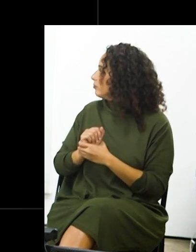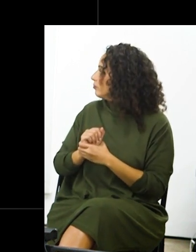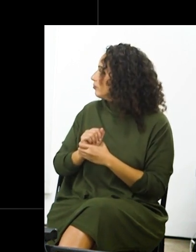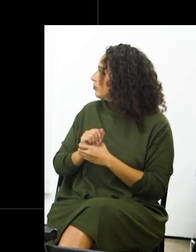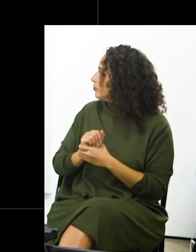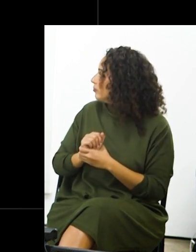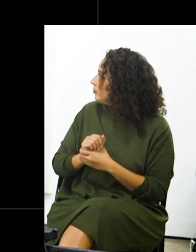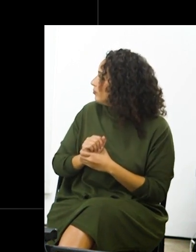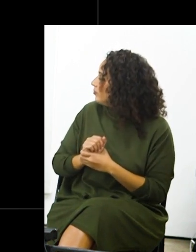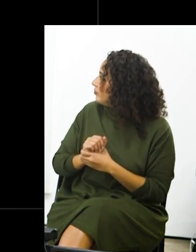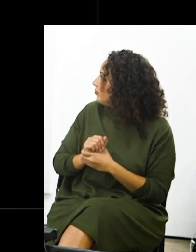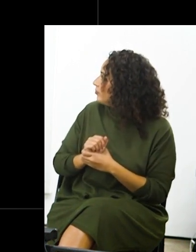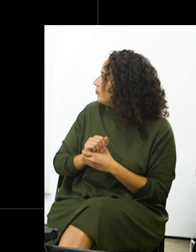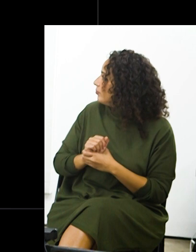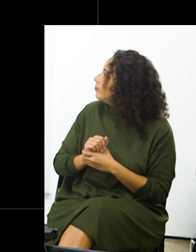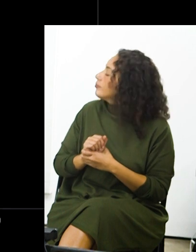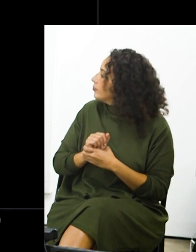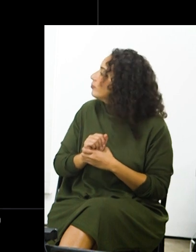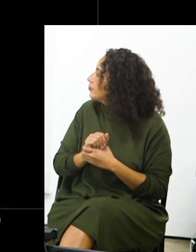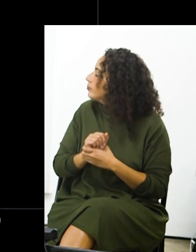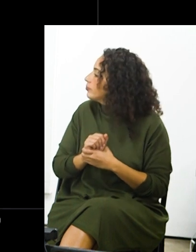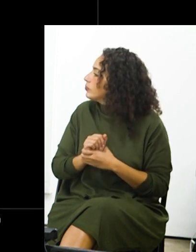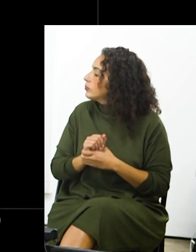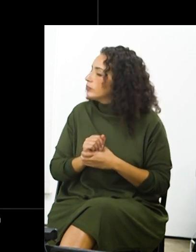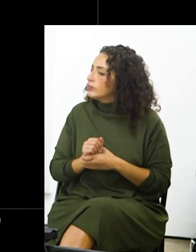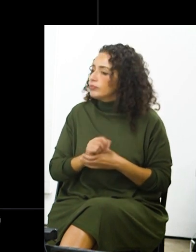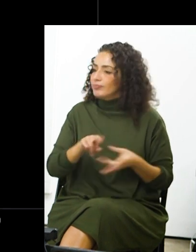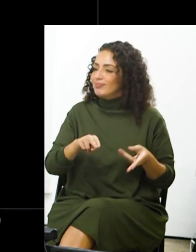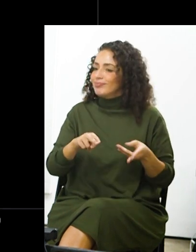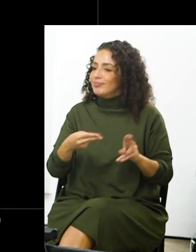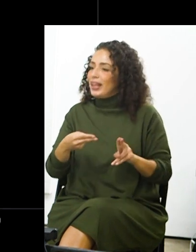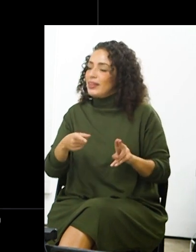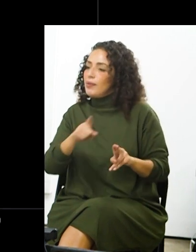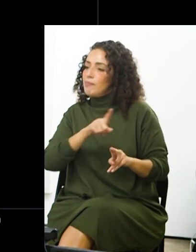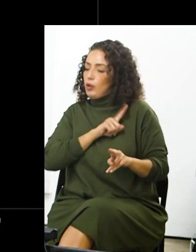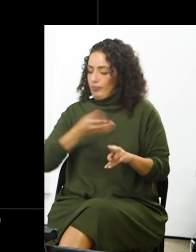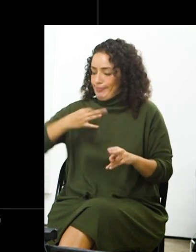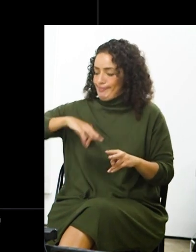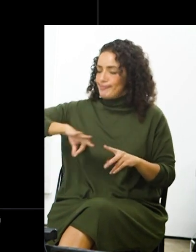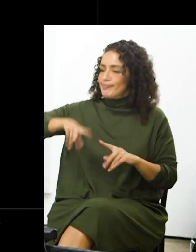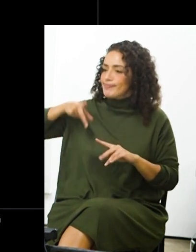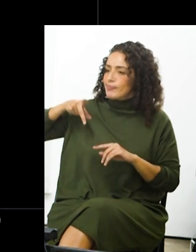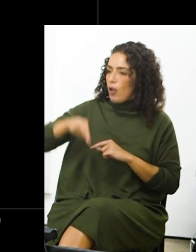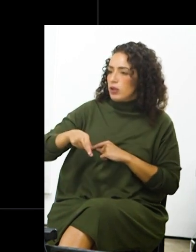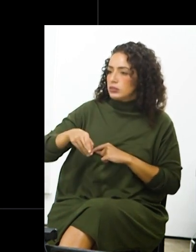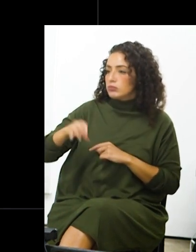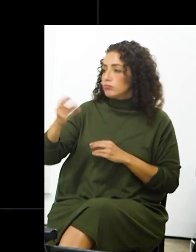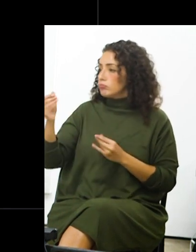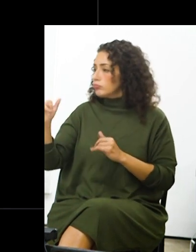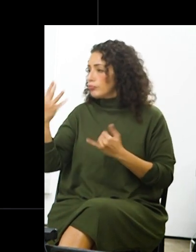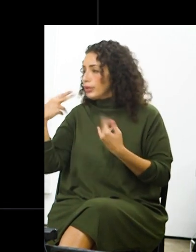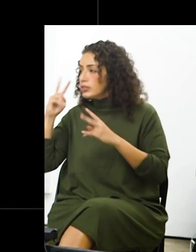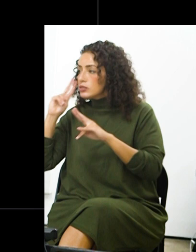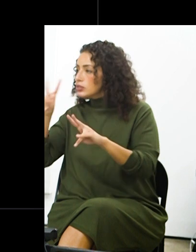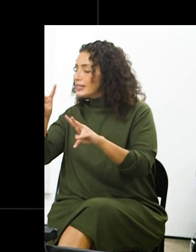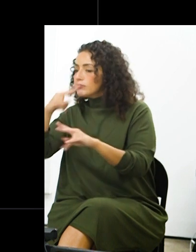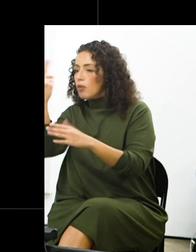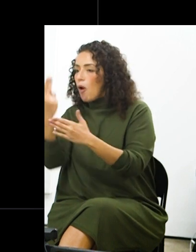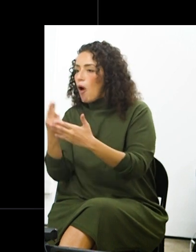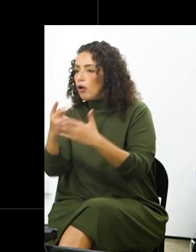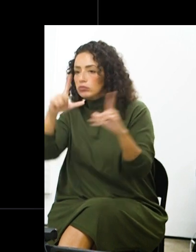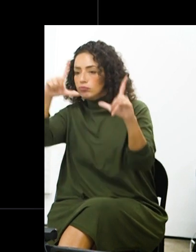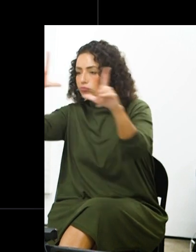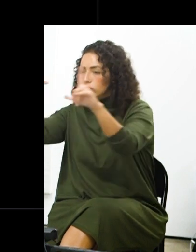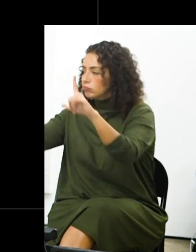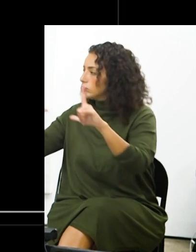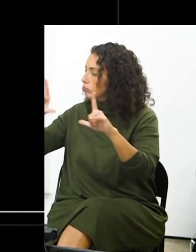clicker's working. Thank you, is the Deaths by Welfare project, which some of you may have seen as you come into the entrance here. The Deaths by